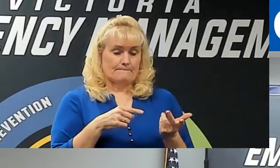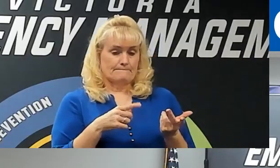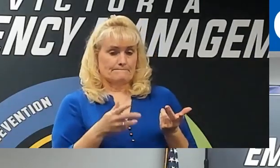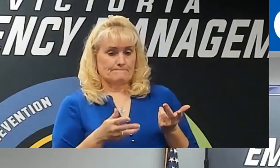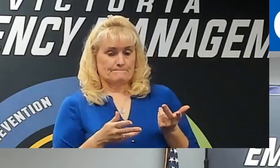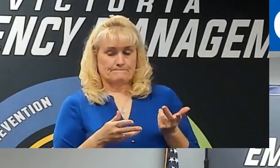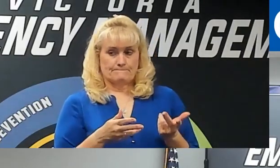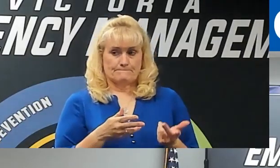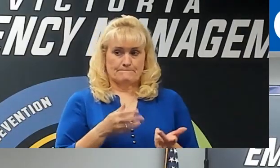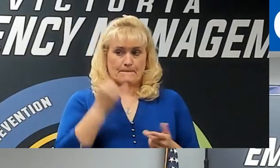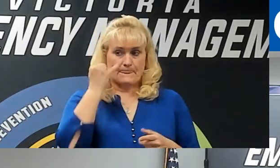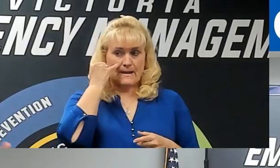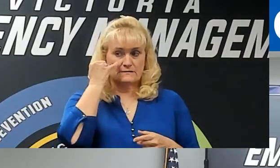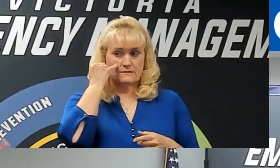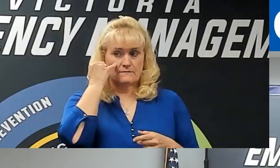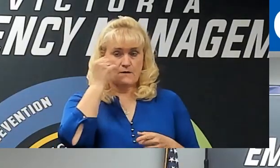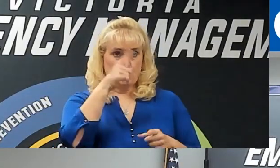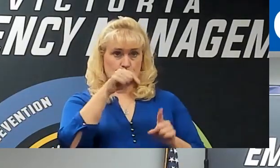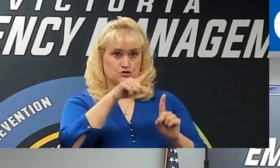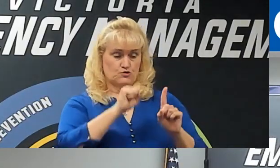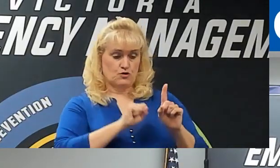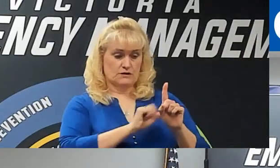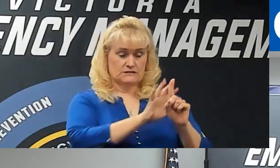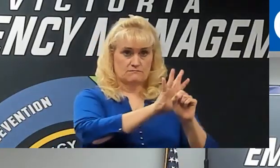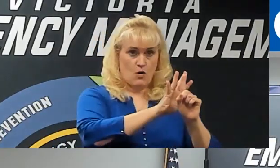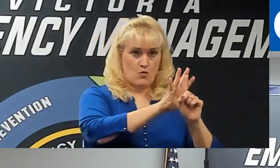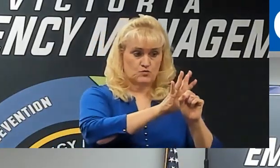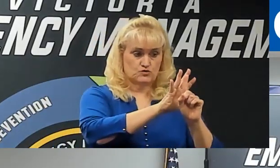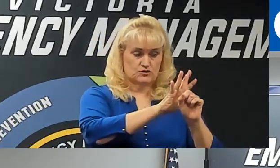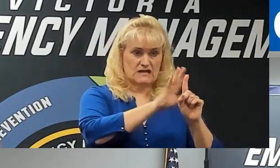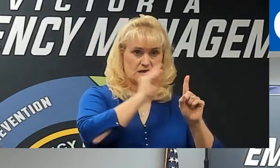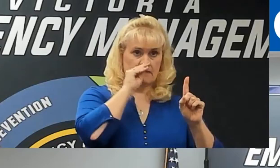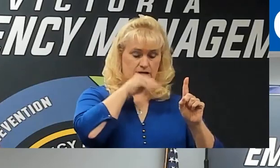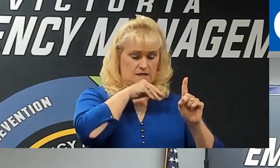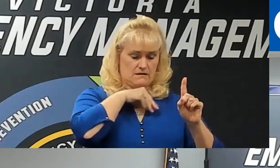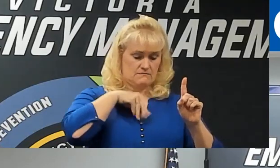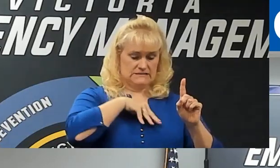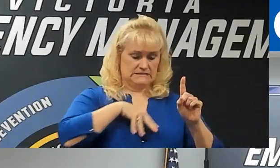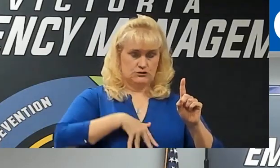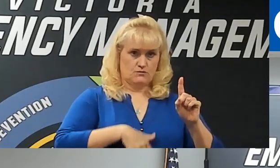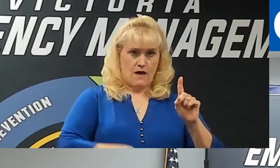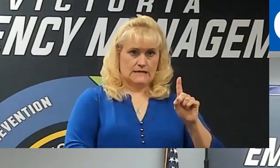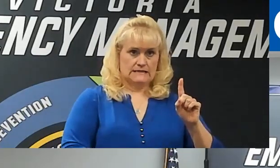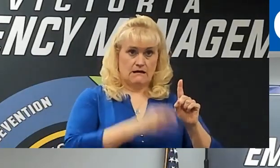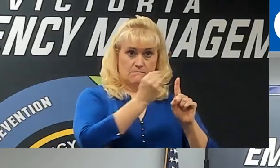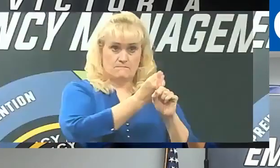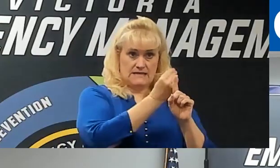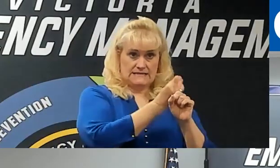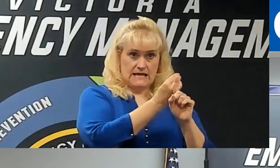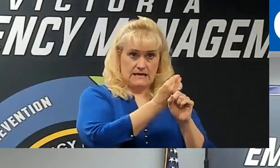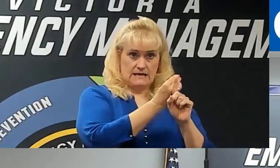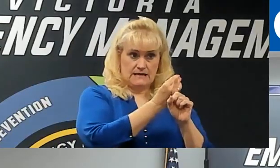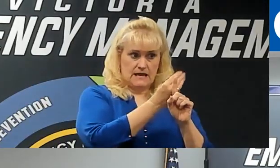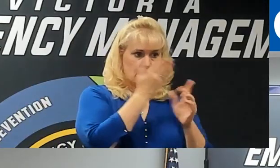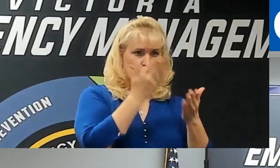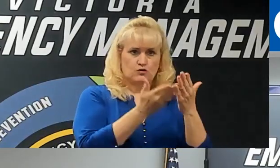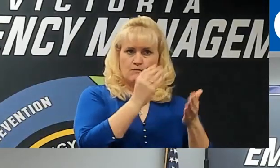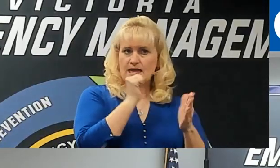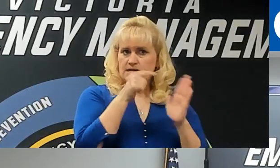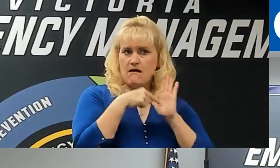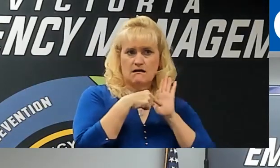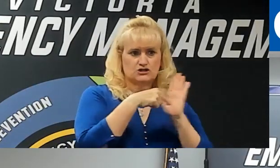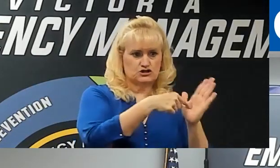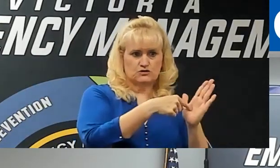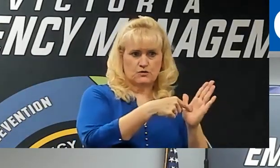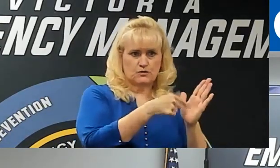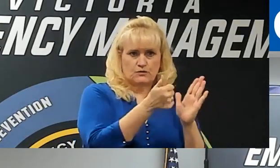to be exposed to the virus and the virus gets into your body and starts replicating on Monday, it may take 24 to 48 hours before there's enough